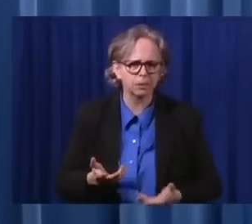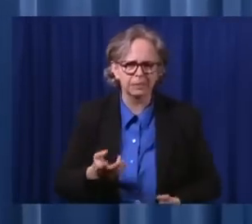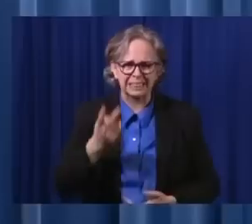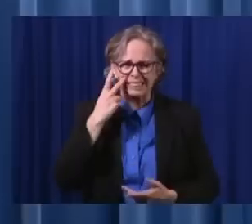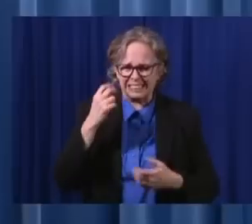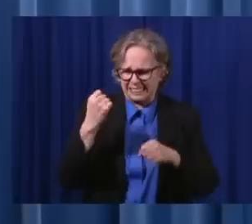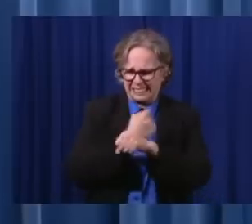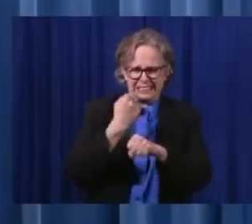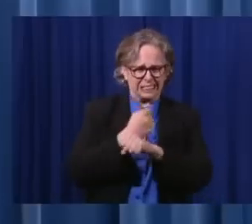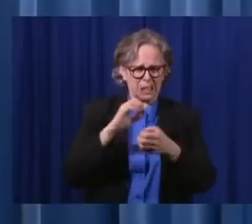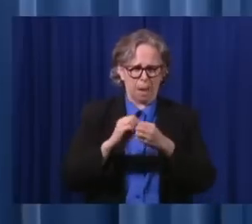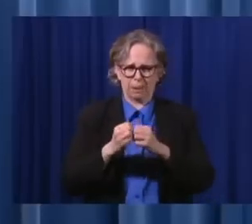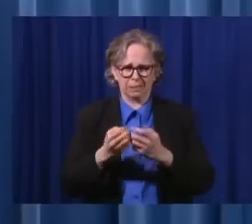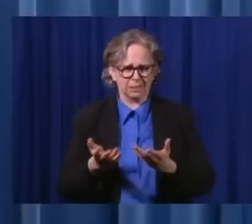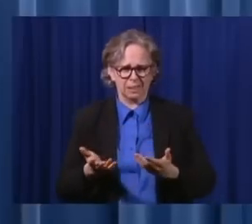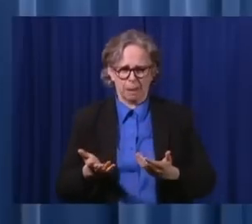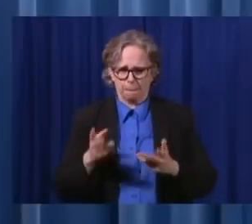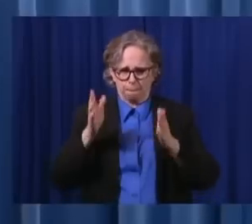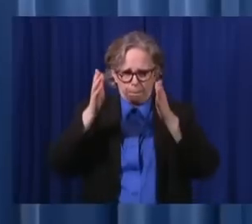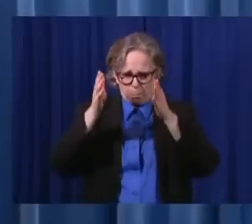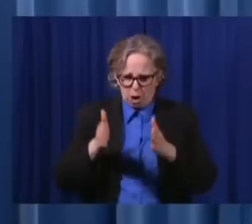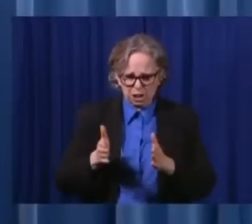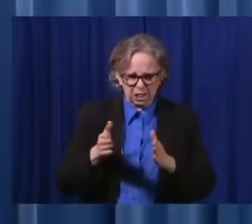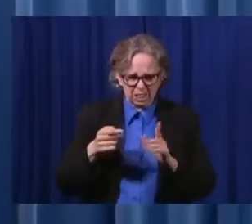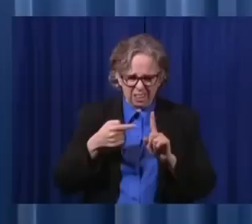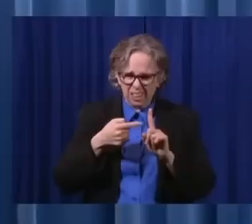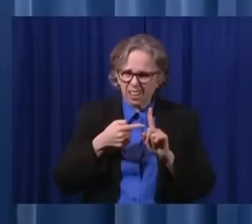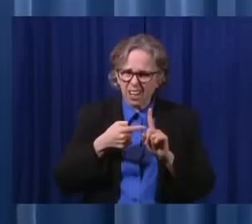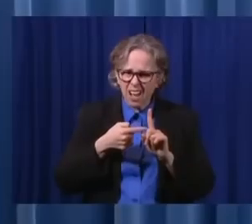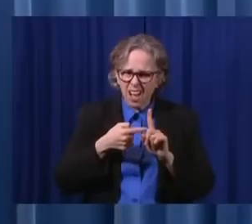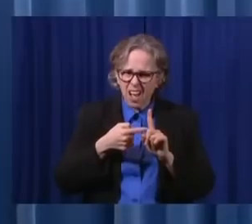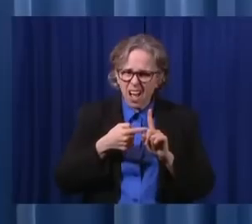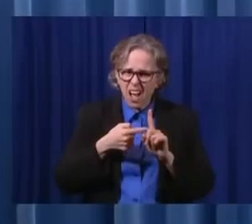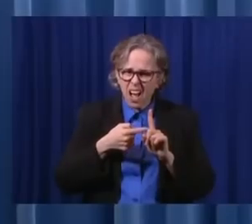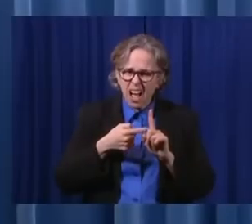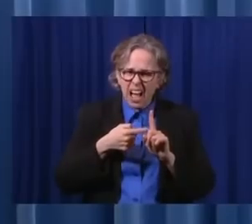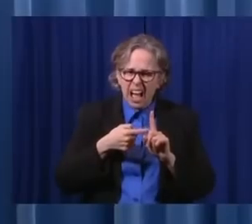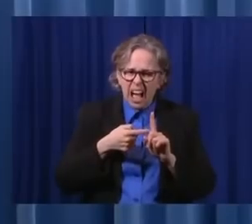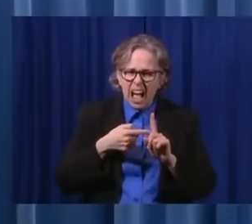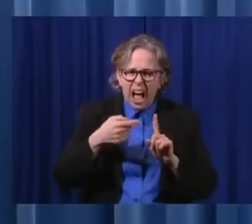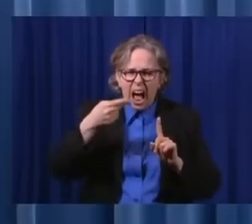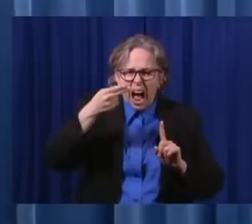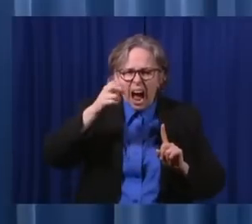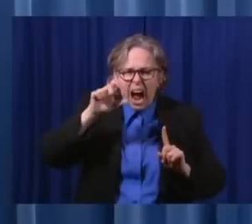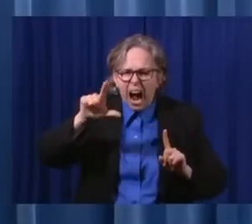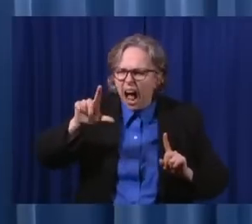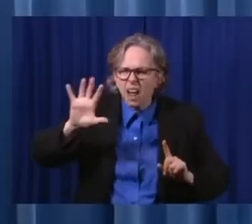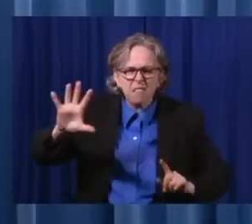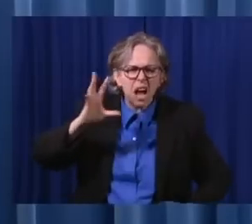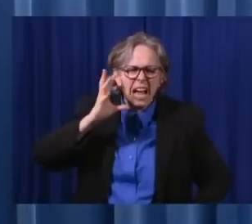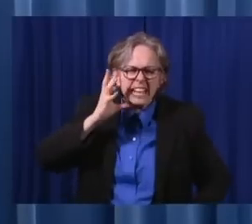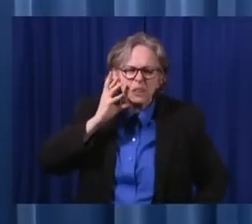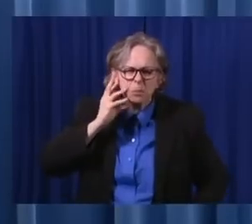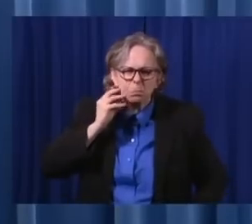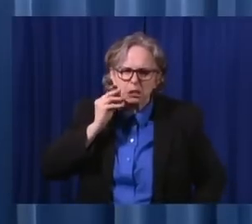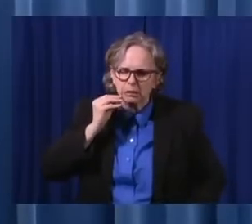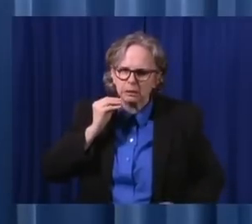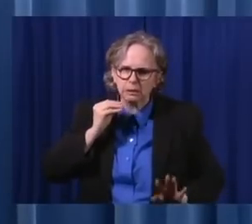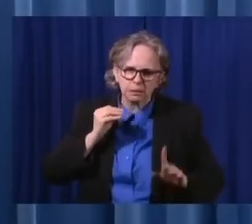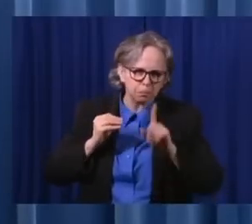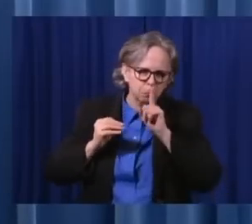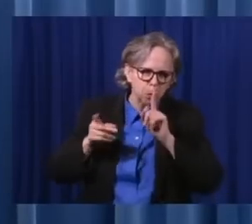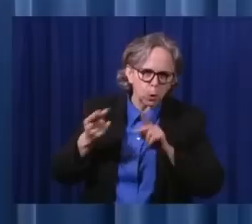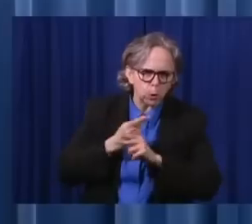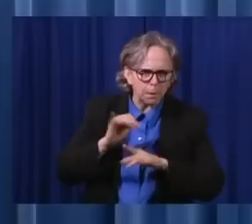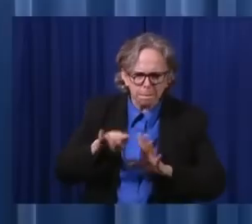stand up there and tell you the hell he went through, he didn't use that term, but I don't know any other way to describe it, for